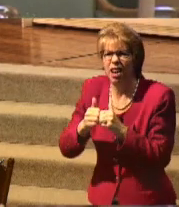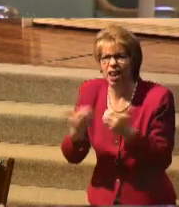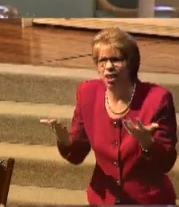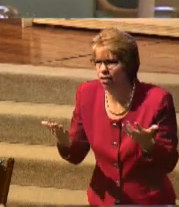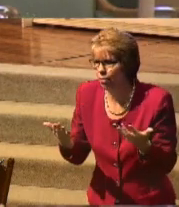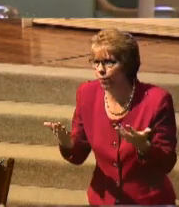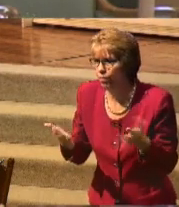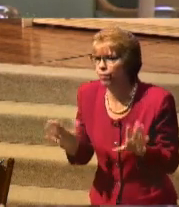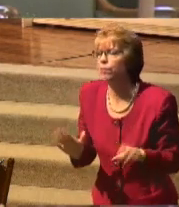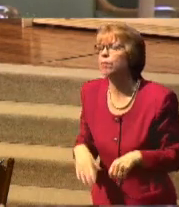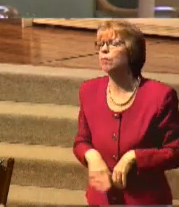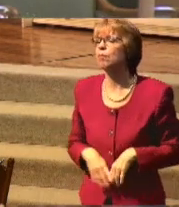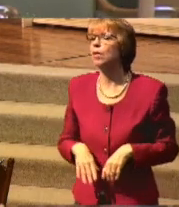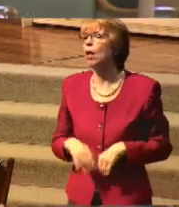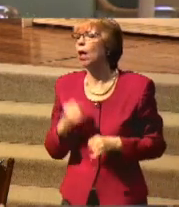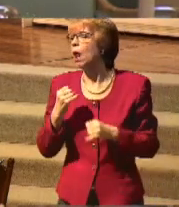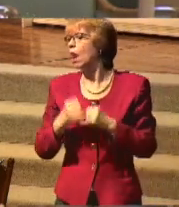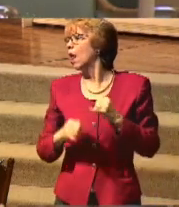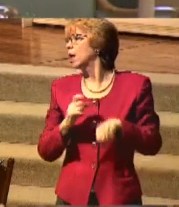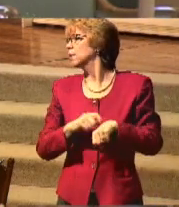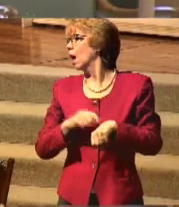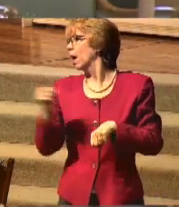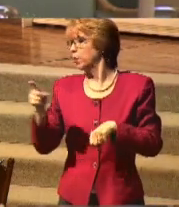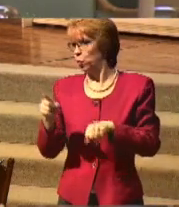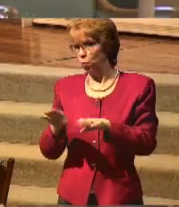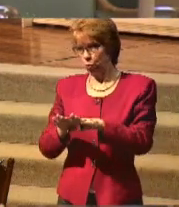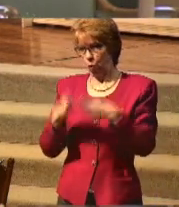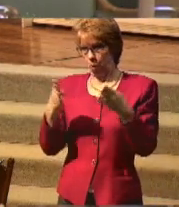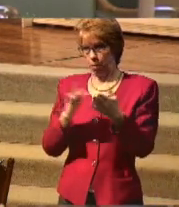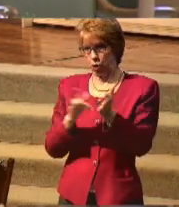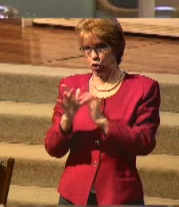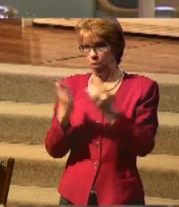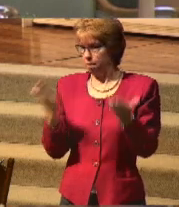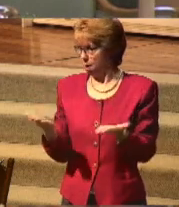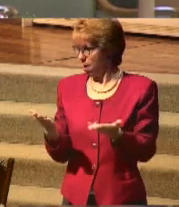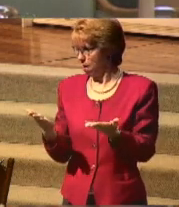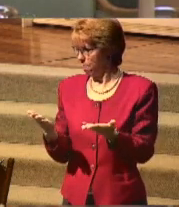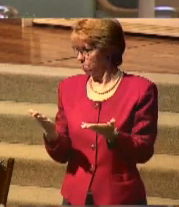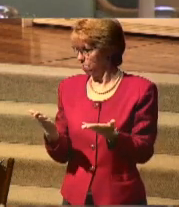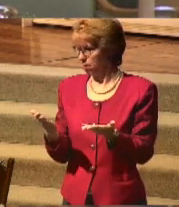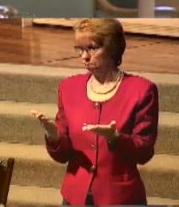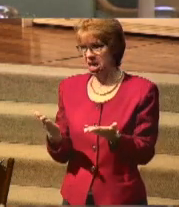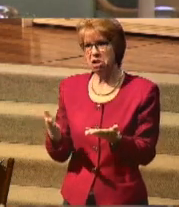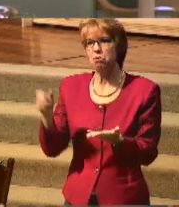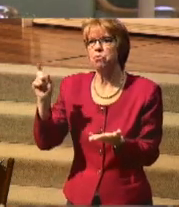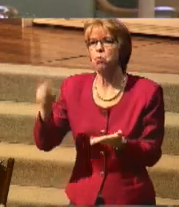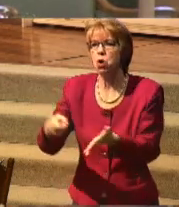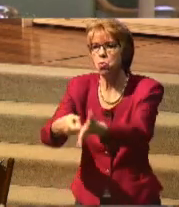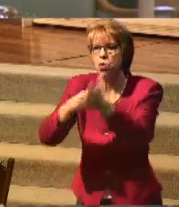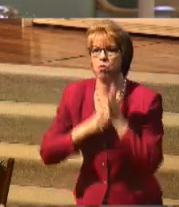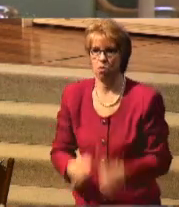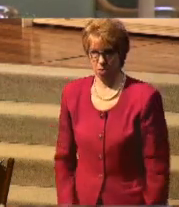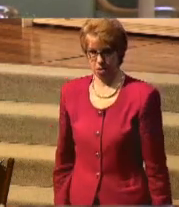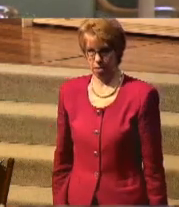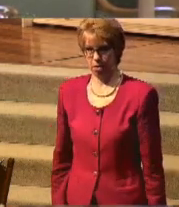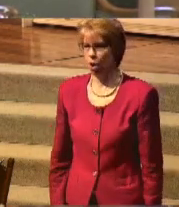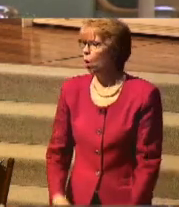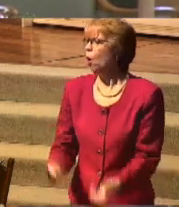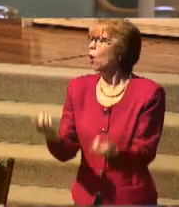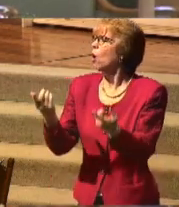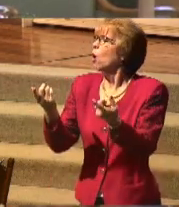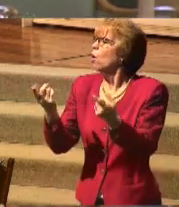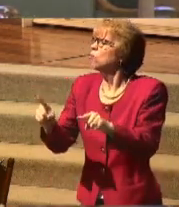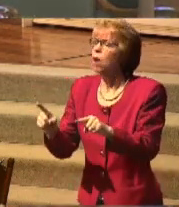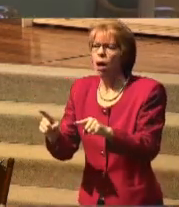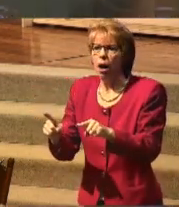When's the last time that you opened the Word of God and you didn't have to? When's the last time that you